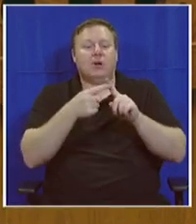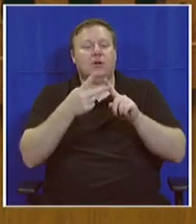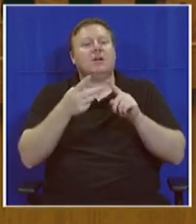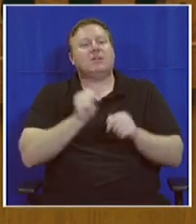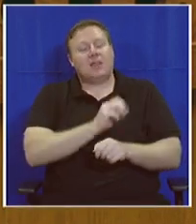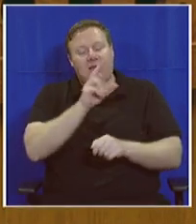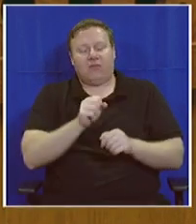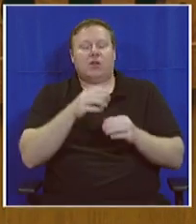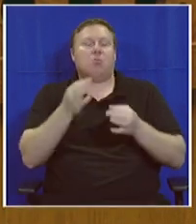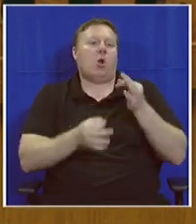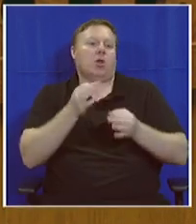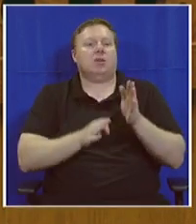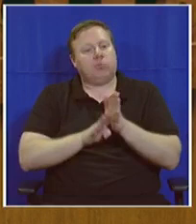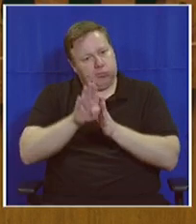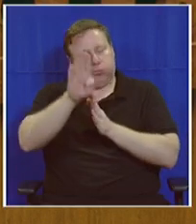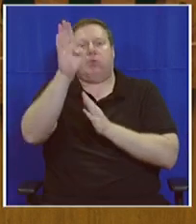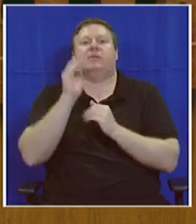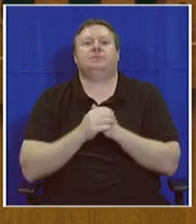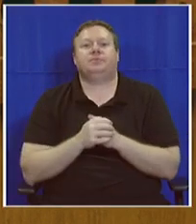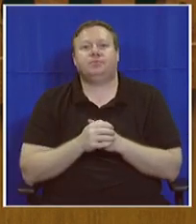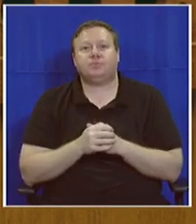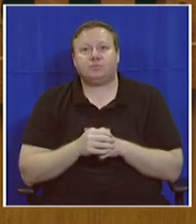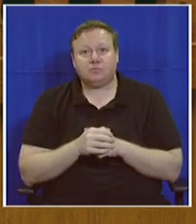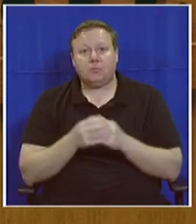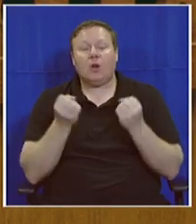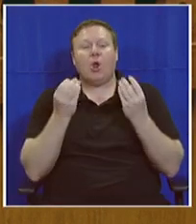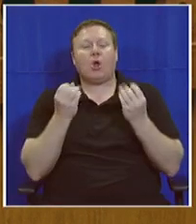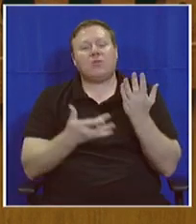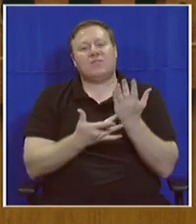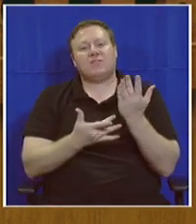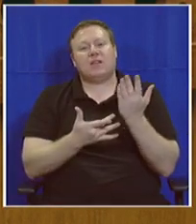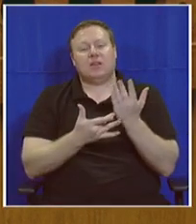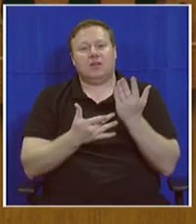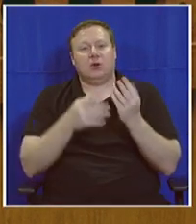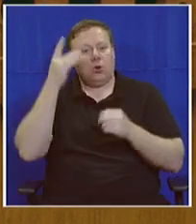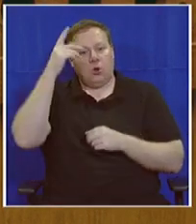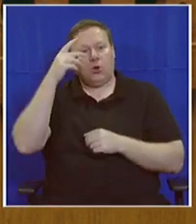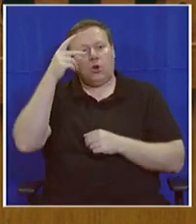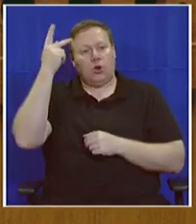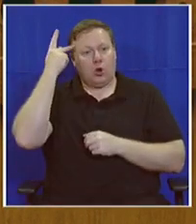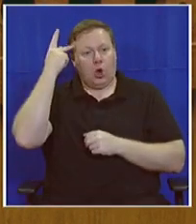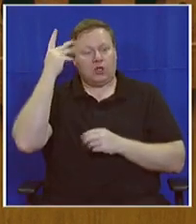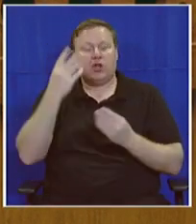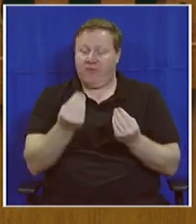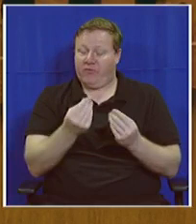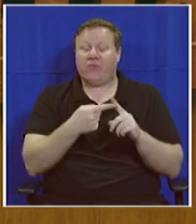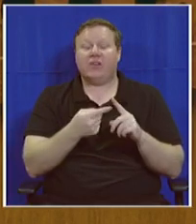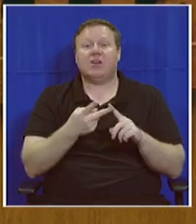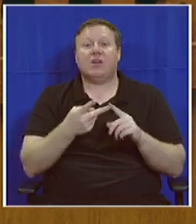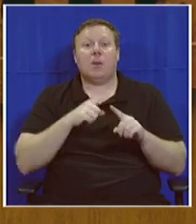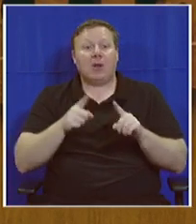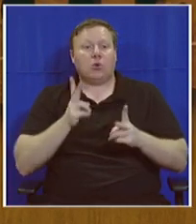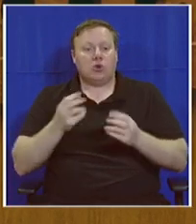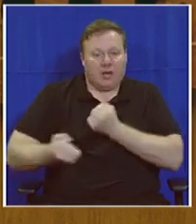politics. Not only did she bring much needed technical knowledge to the portfolio, but she brought an energy and a